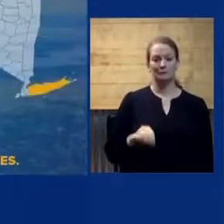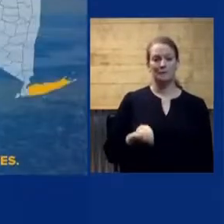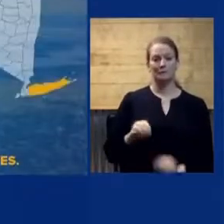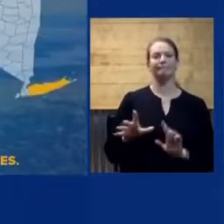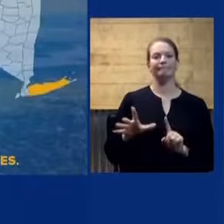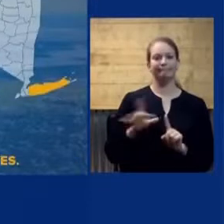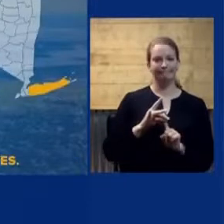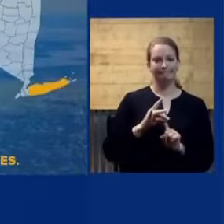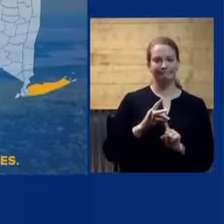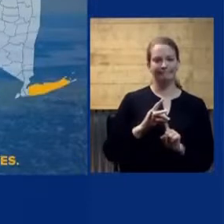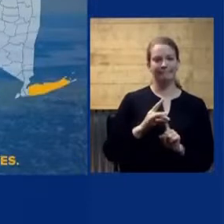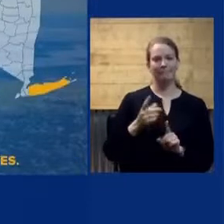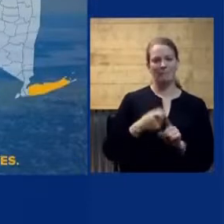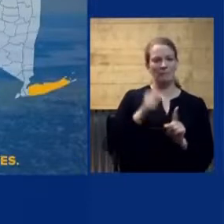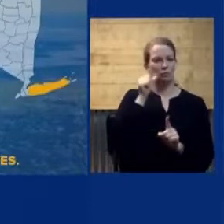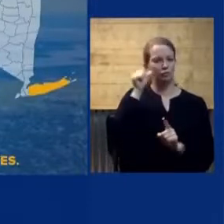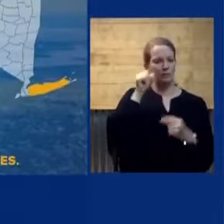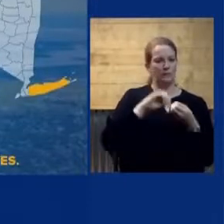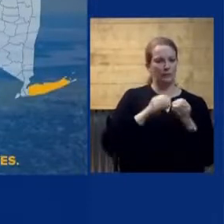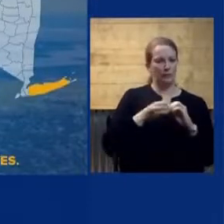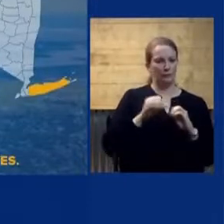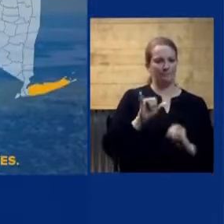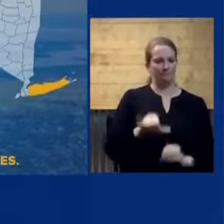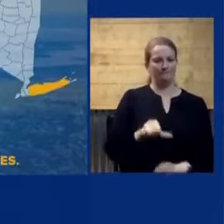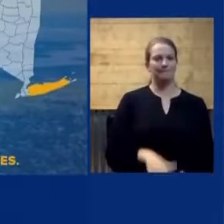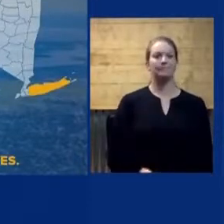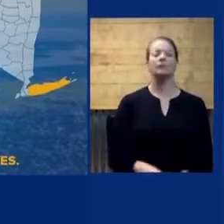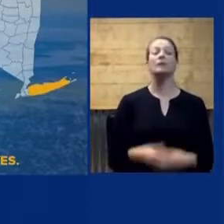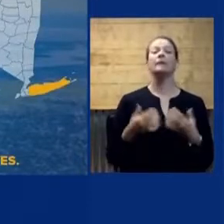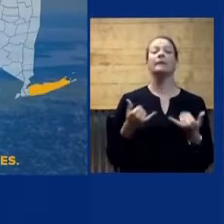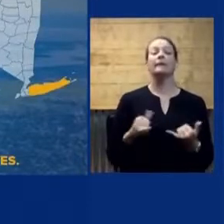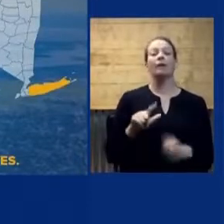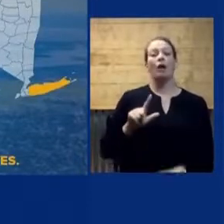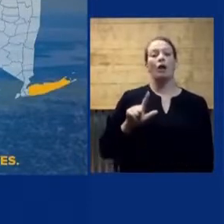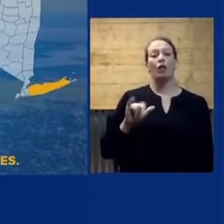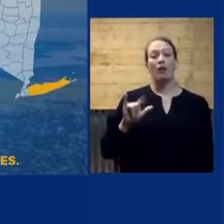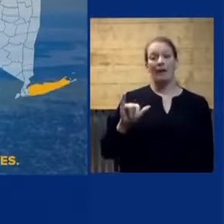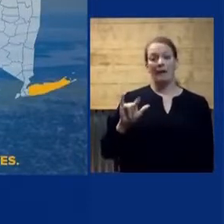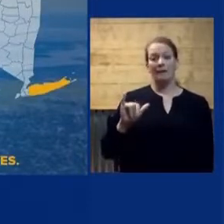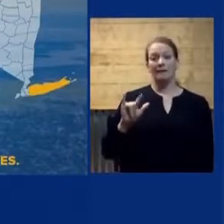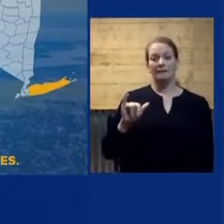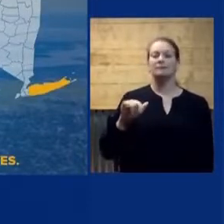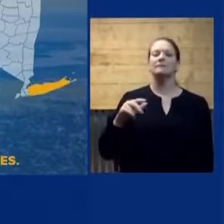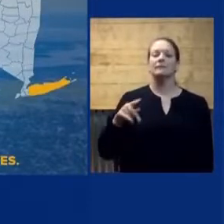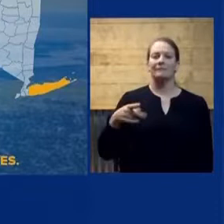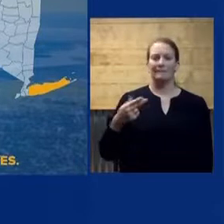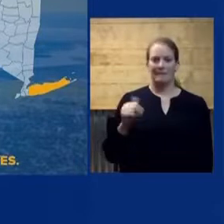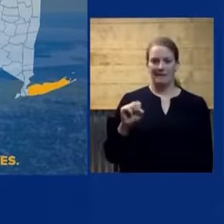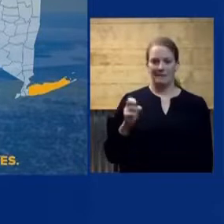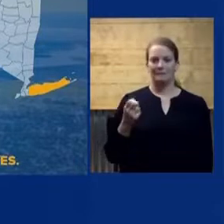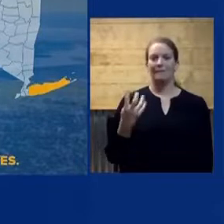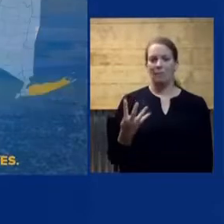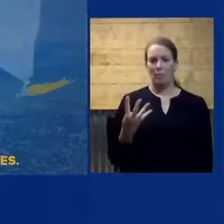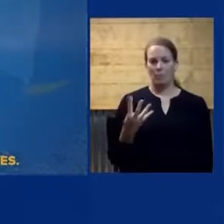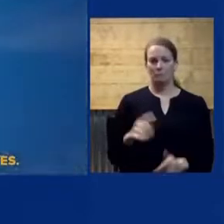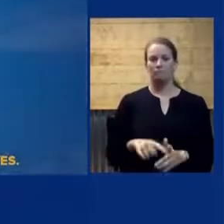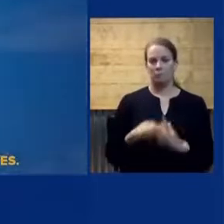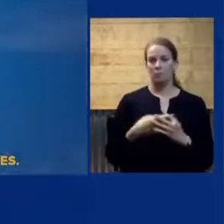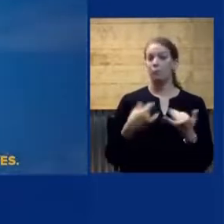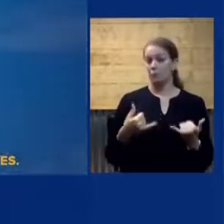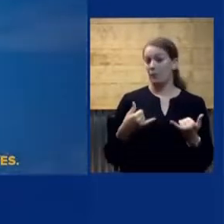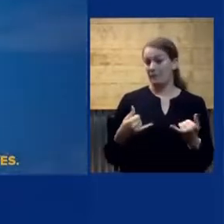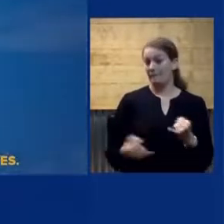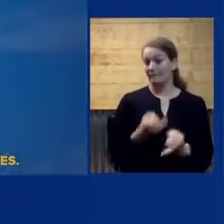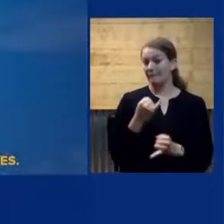yesterday. Long Island enters phase 4, which is the final phase today. We're excited about